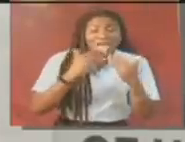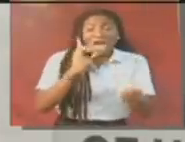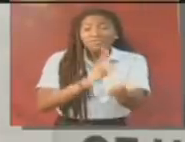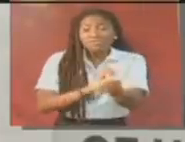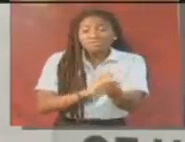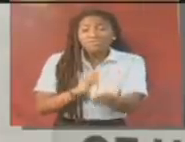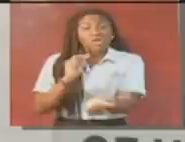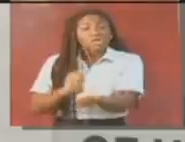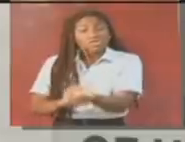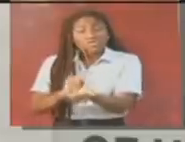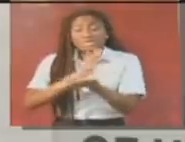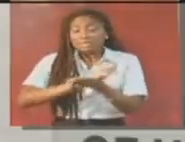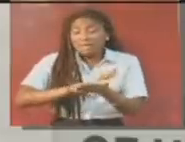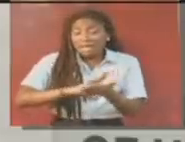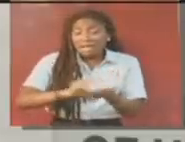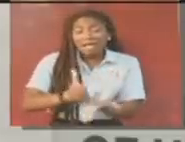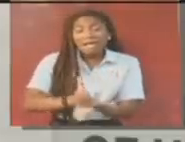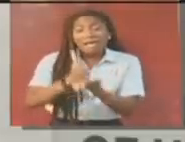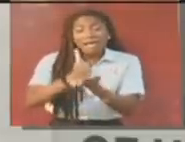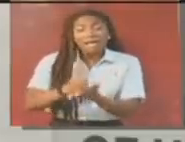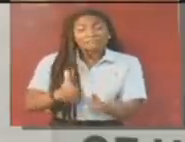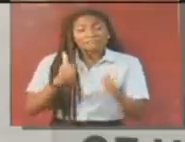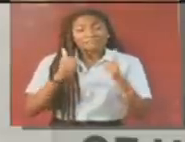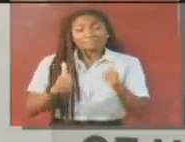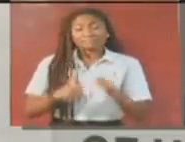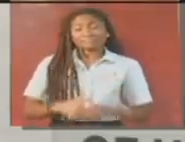their experience at the vaccination sites.